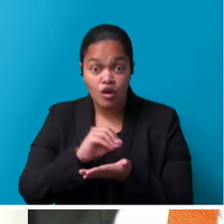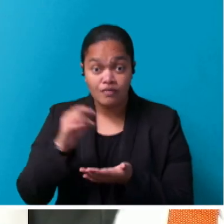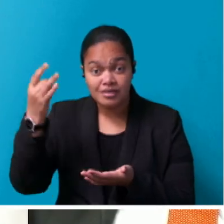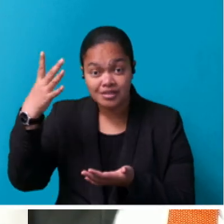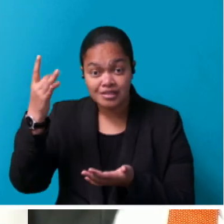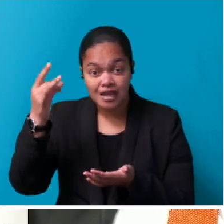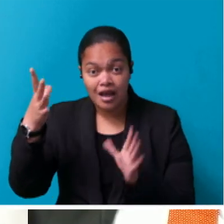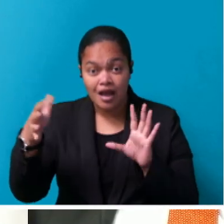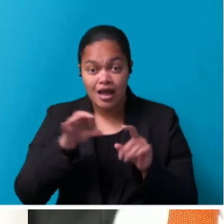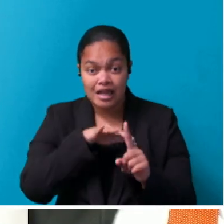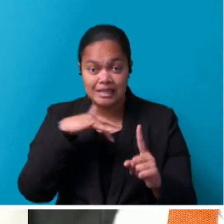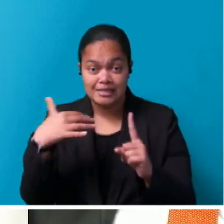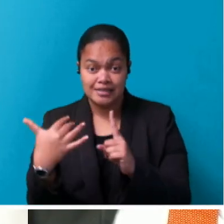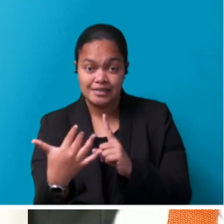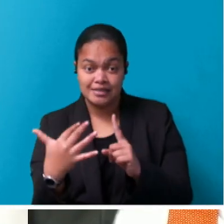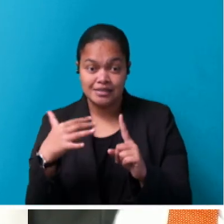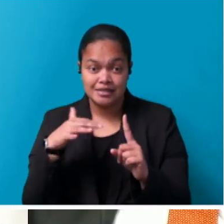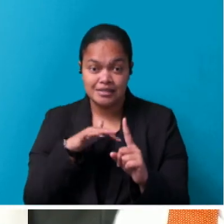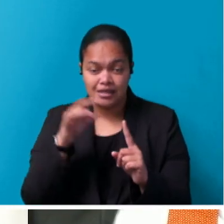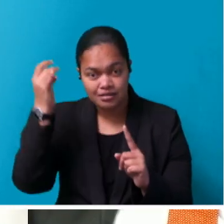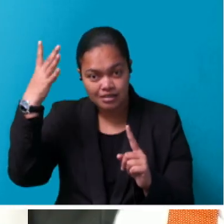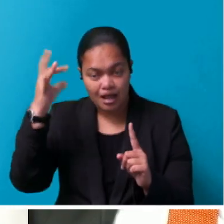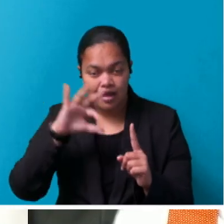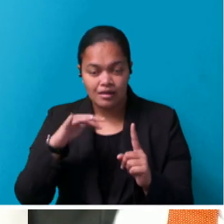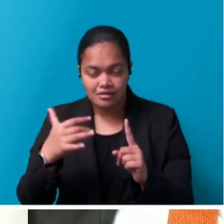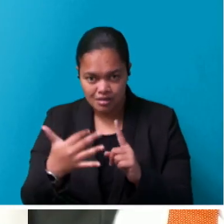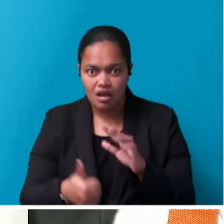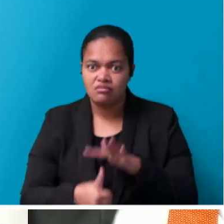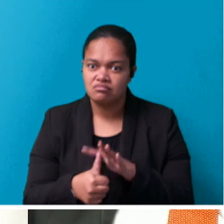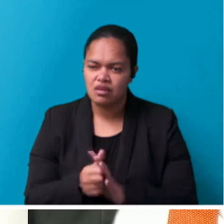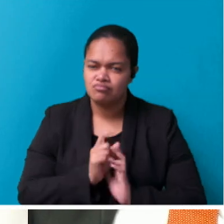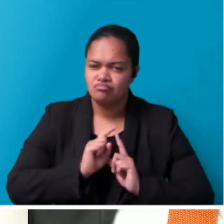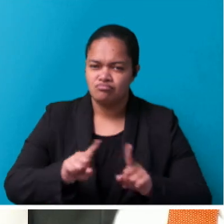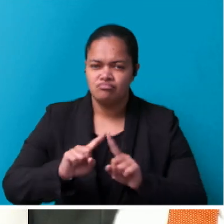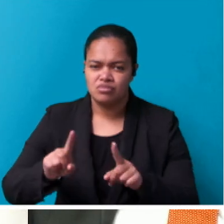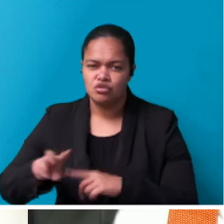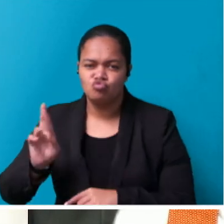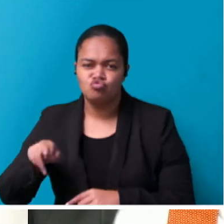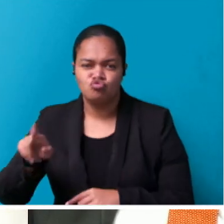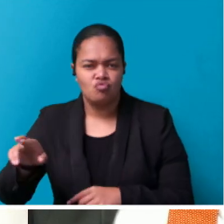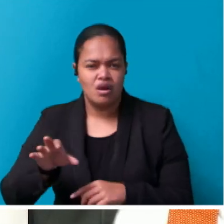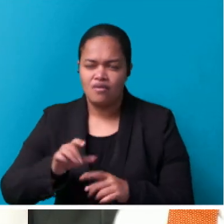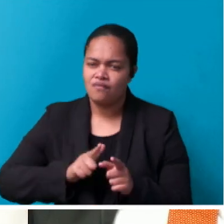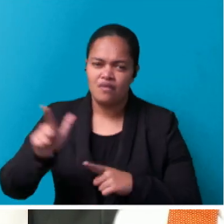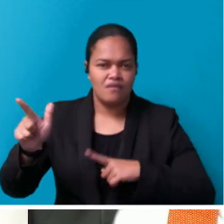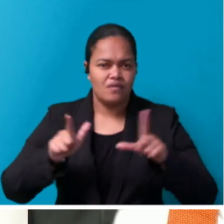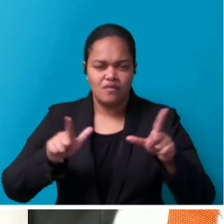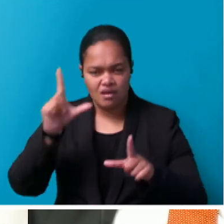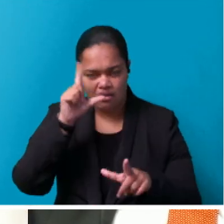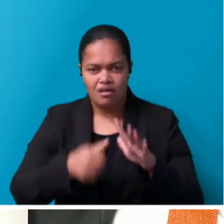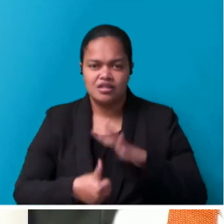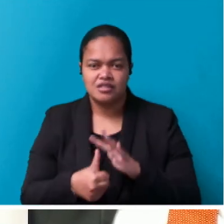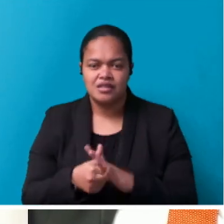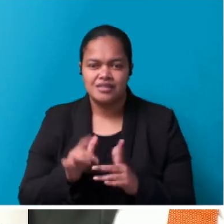is transforming communication and access to commerce in our rural isolated communities.